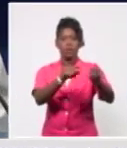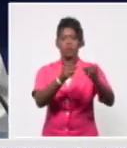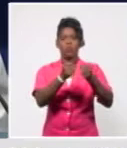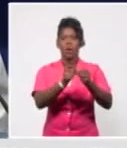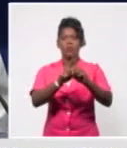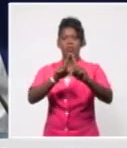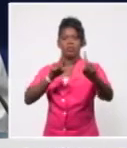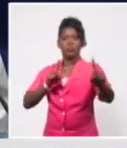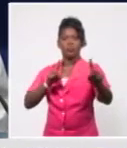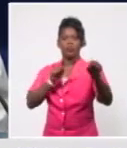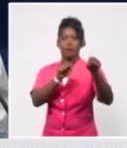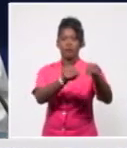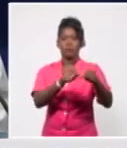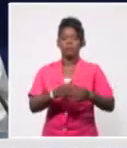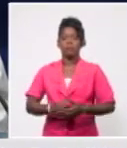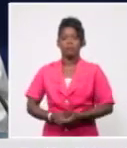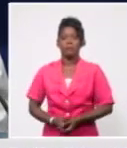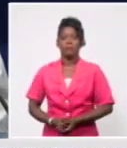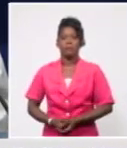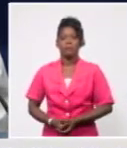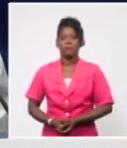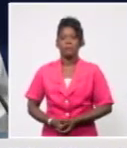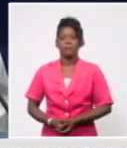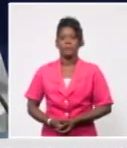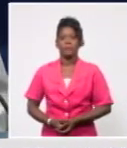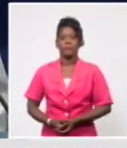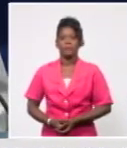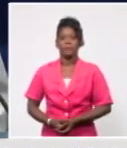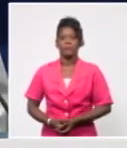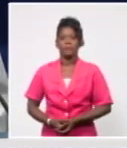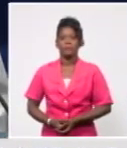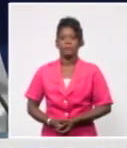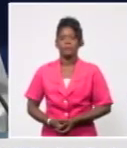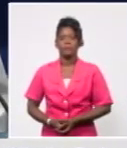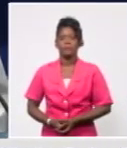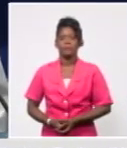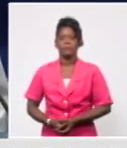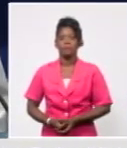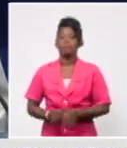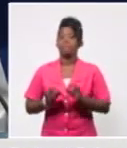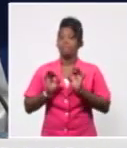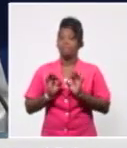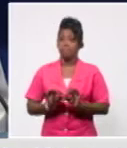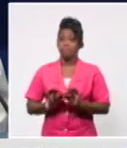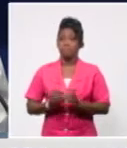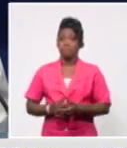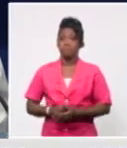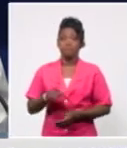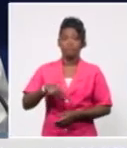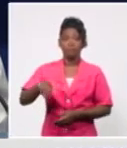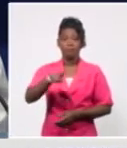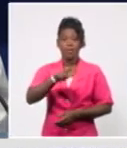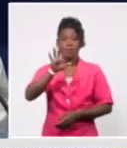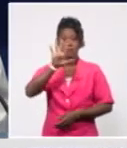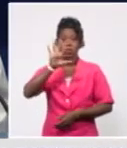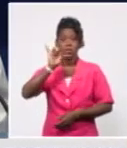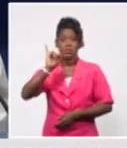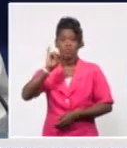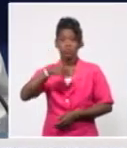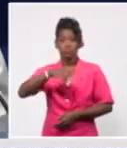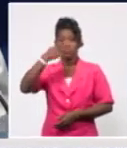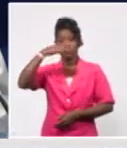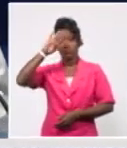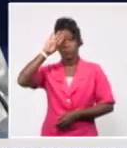de Ávila with 21, Bolivia with 1 case, Paraguay 2,